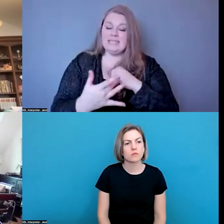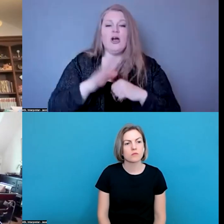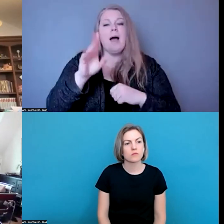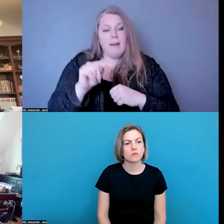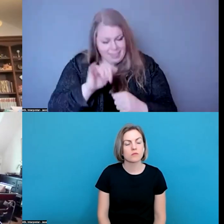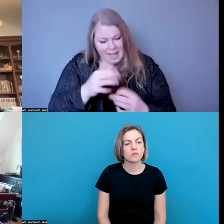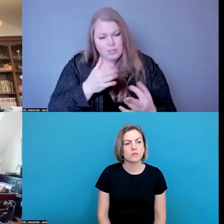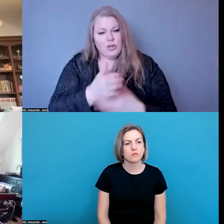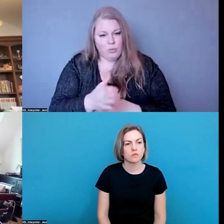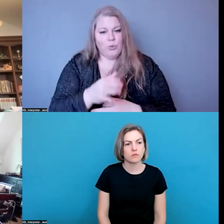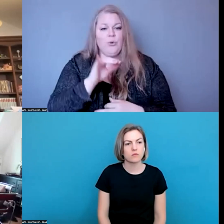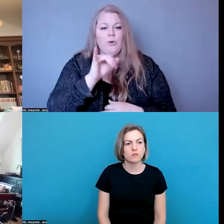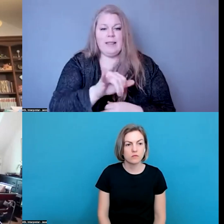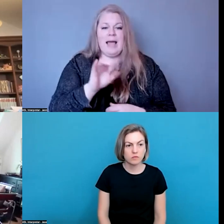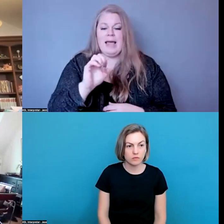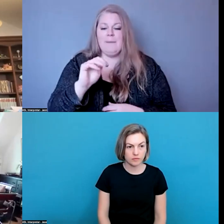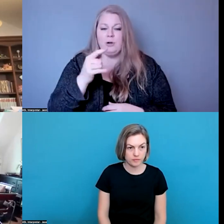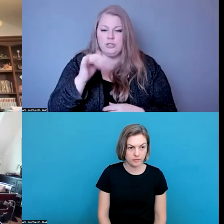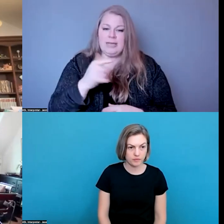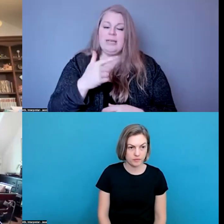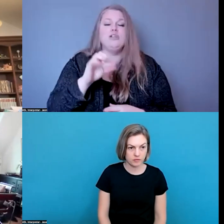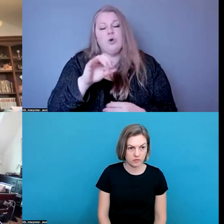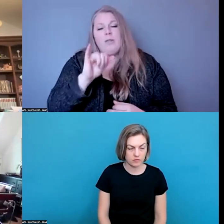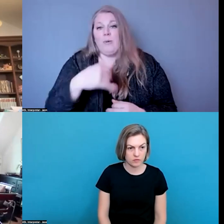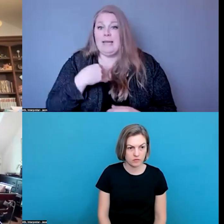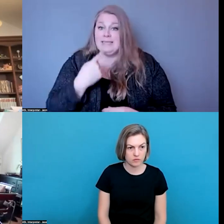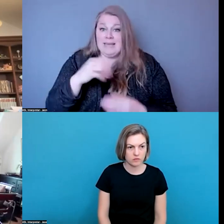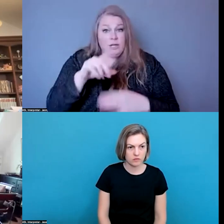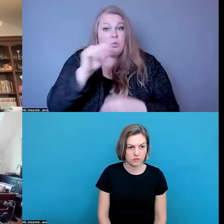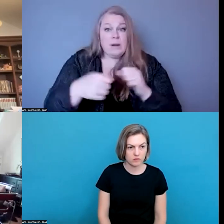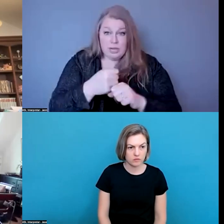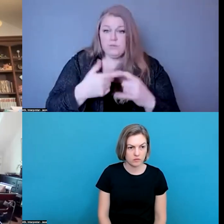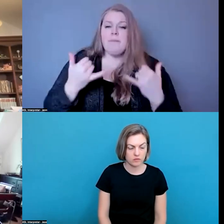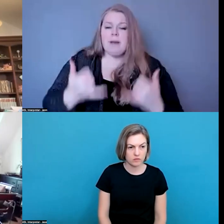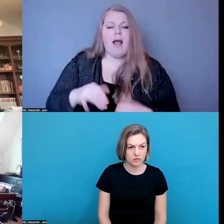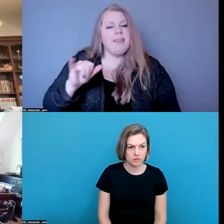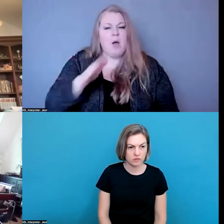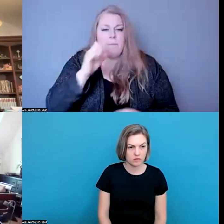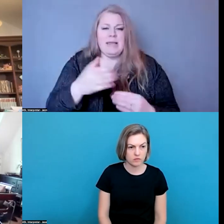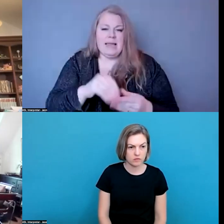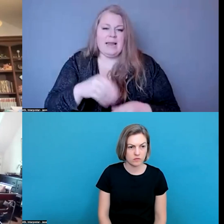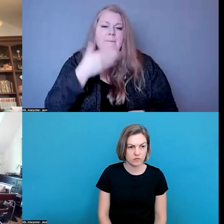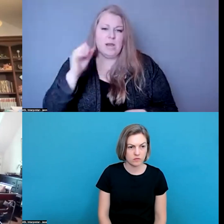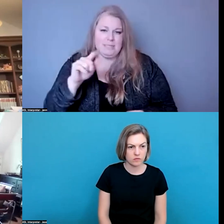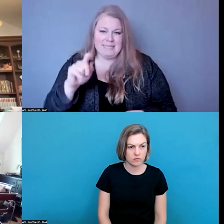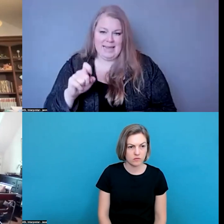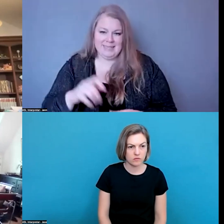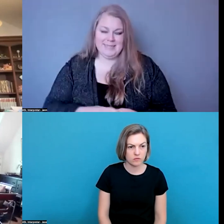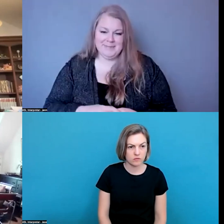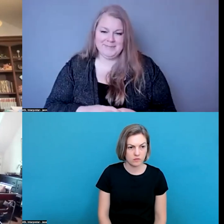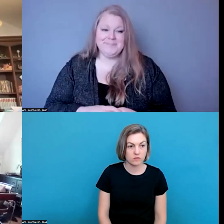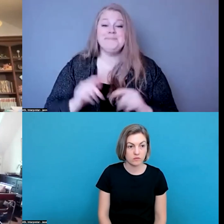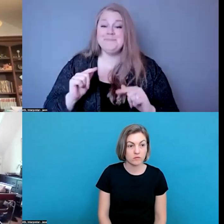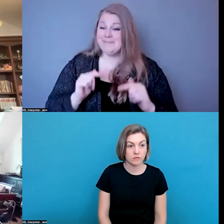it nascent and emerging. So we feel good about saying 20 years from now, that can be in a better state, right?